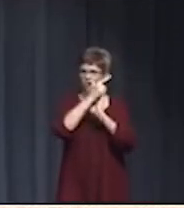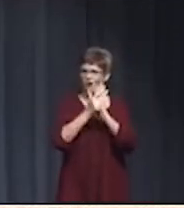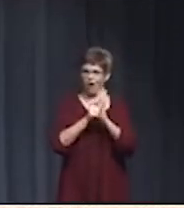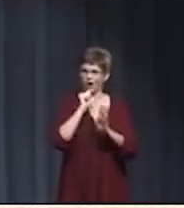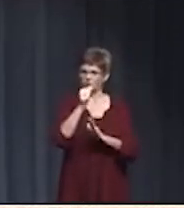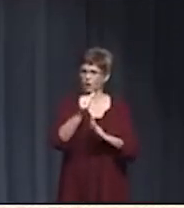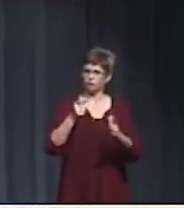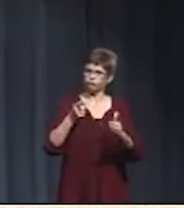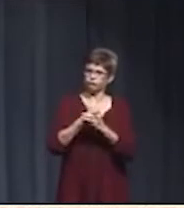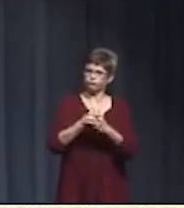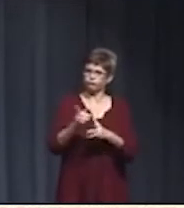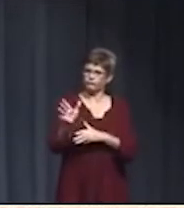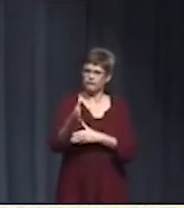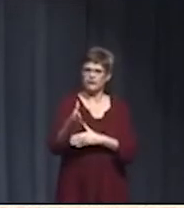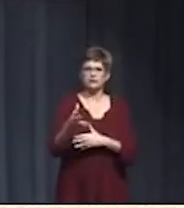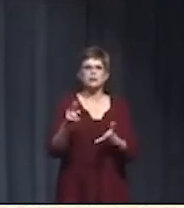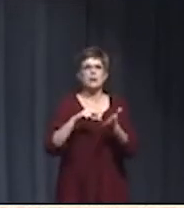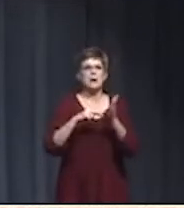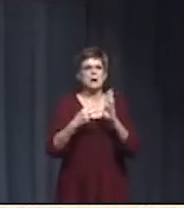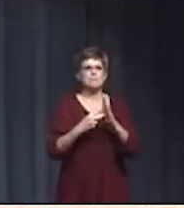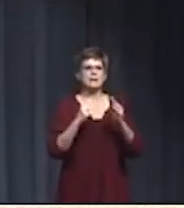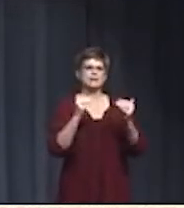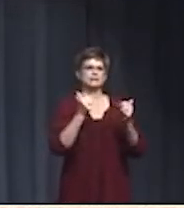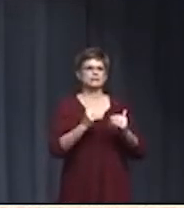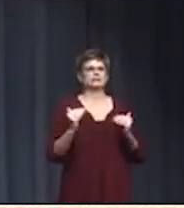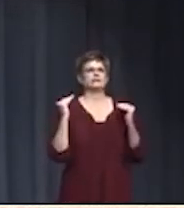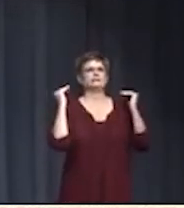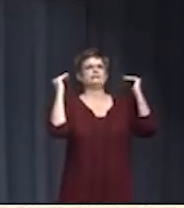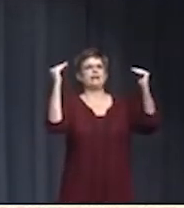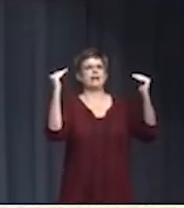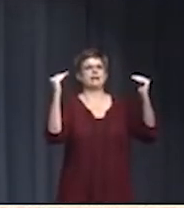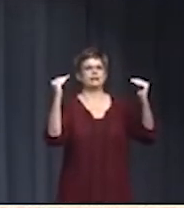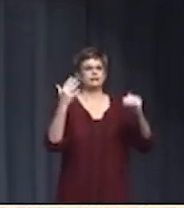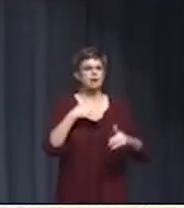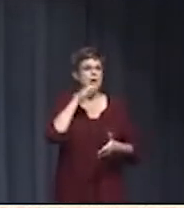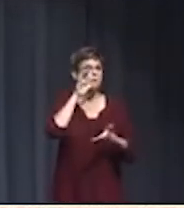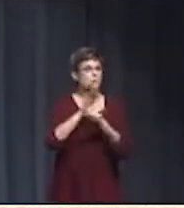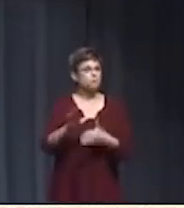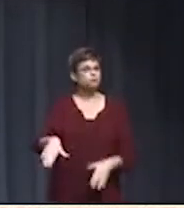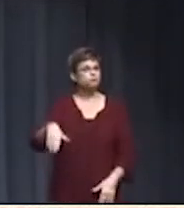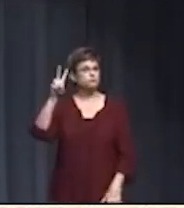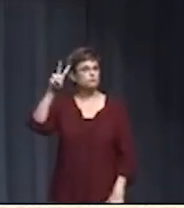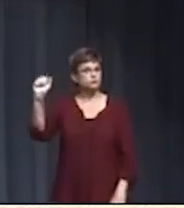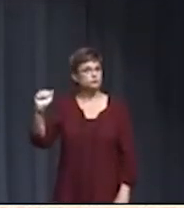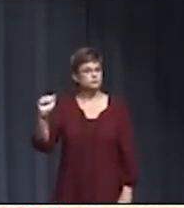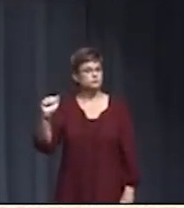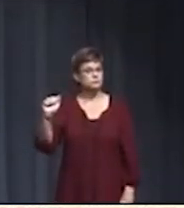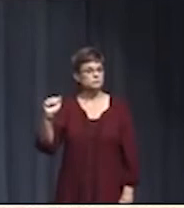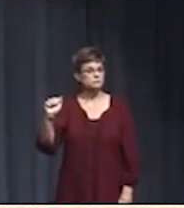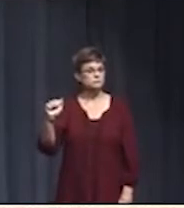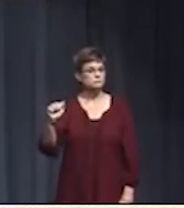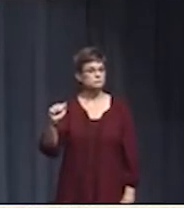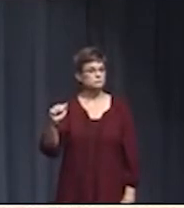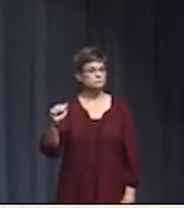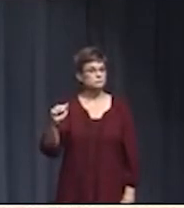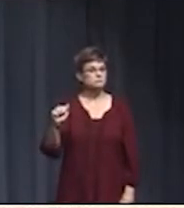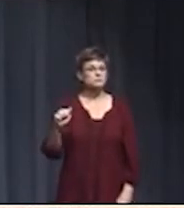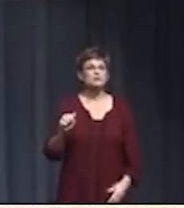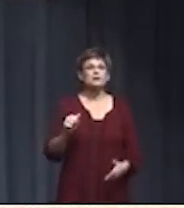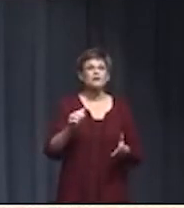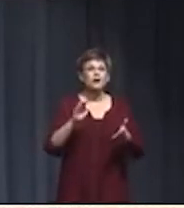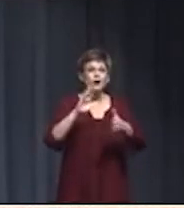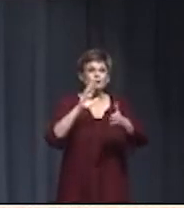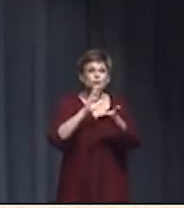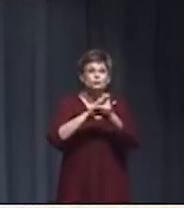It's status for us. My wife grew up in the Shenandoah Valley of Virginia. They would shut schools down the